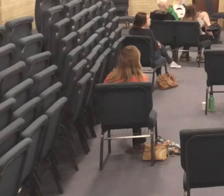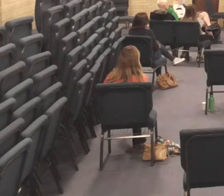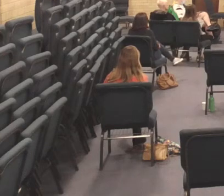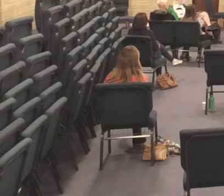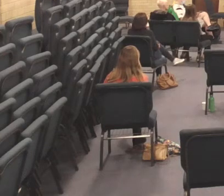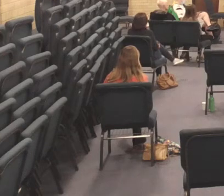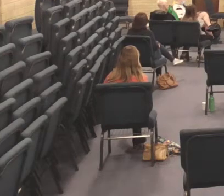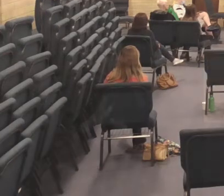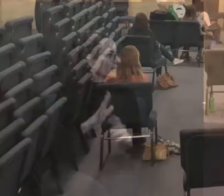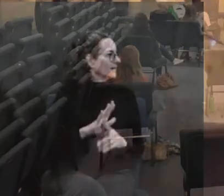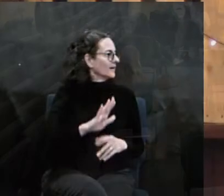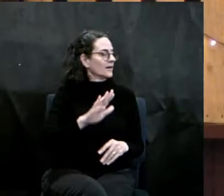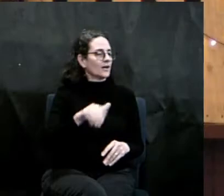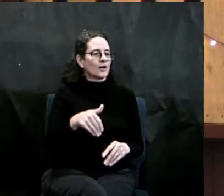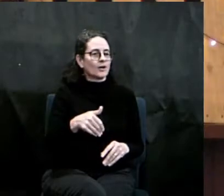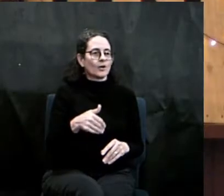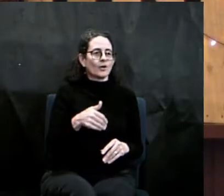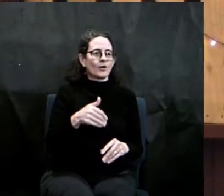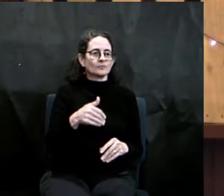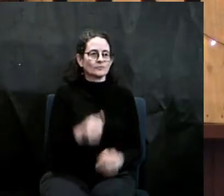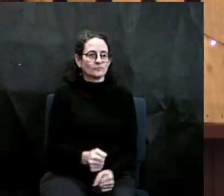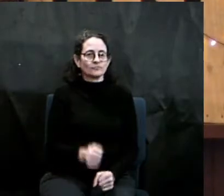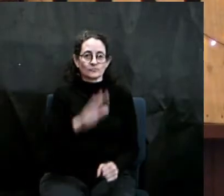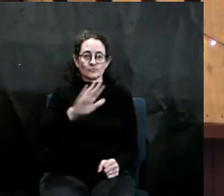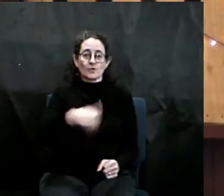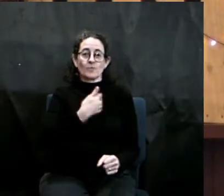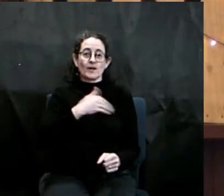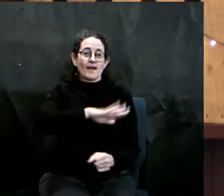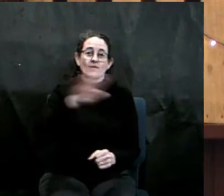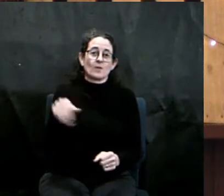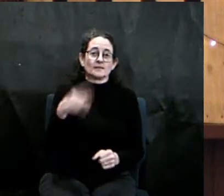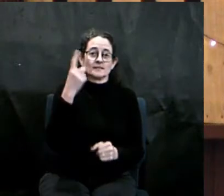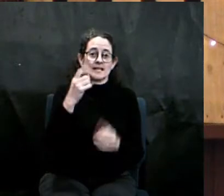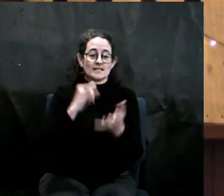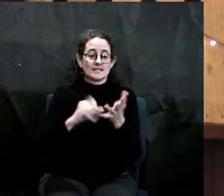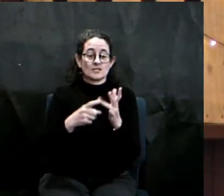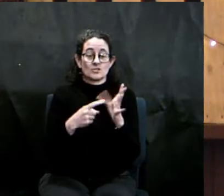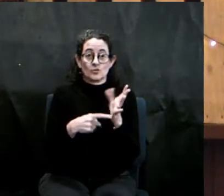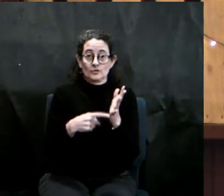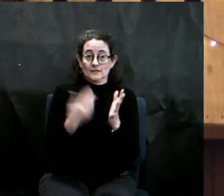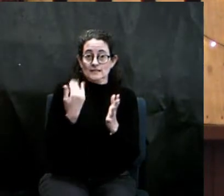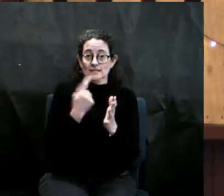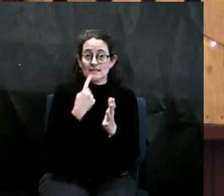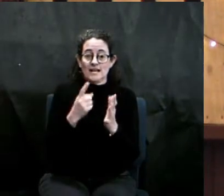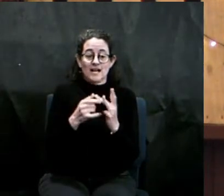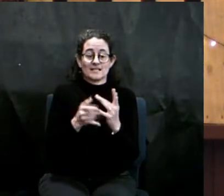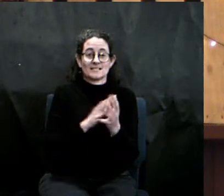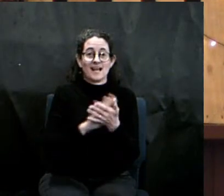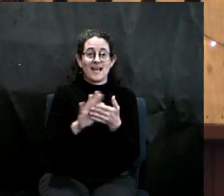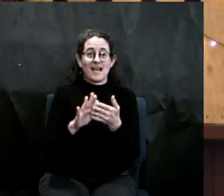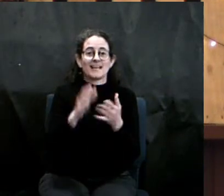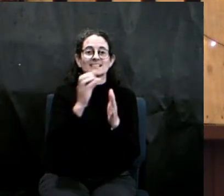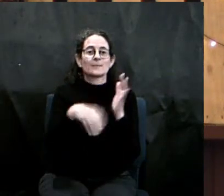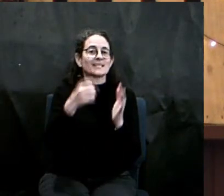Morning, everyone. As Scott said, our first reading this morning is Isaiah chapter 6. We'll be reading verses 8 to 13.